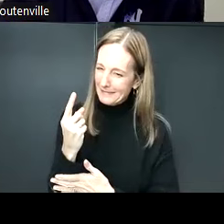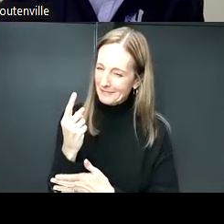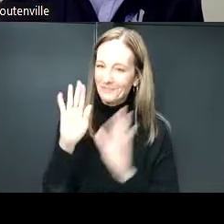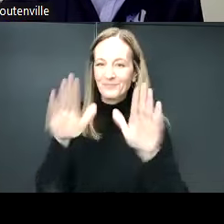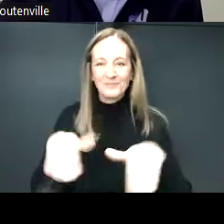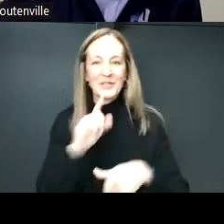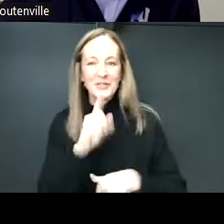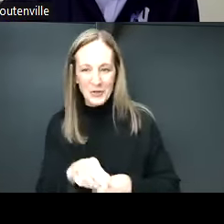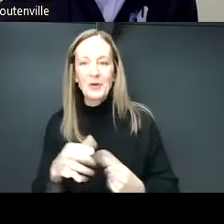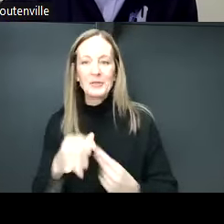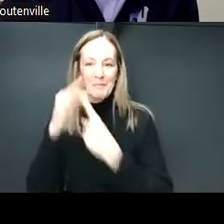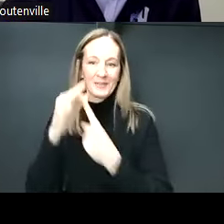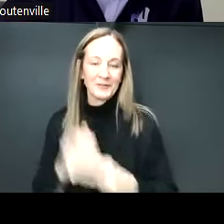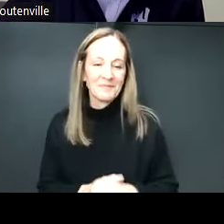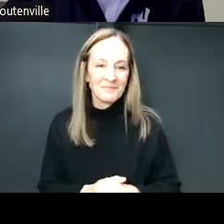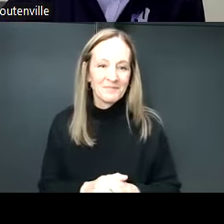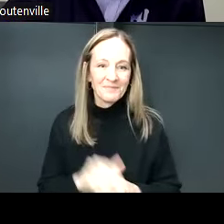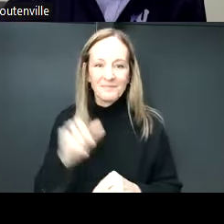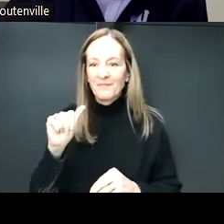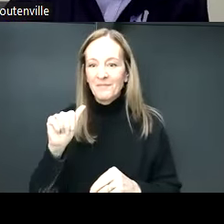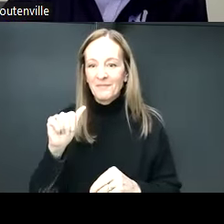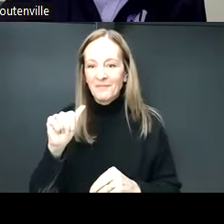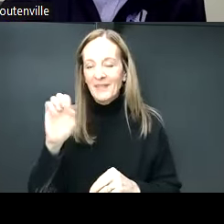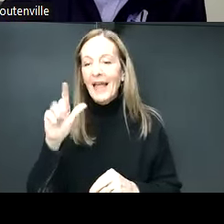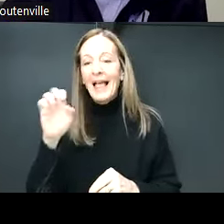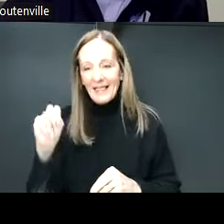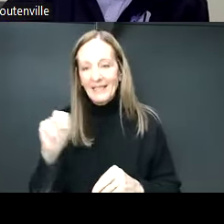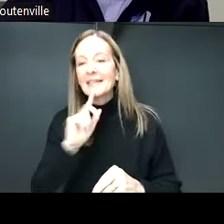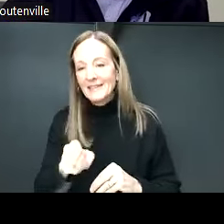special. Helen's special.